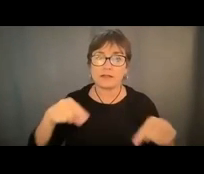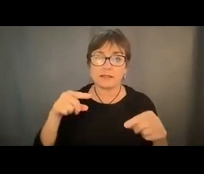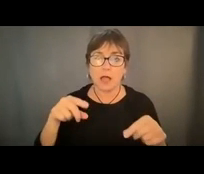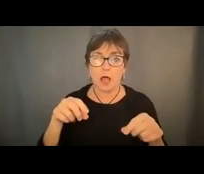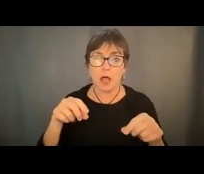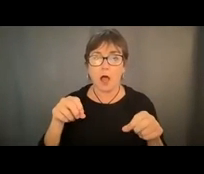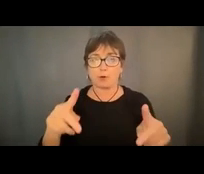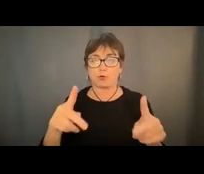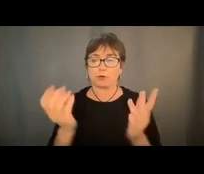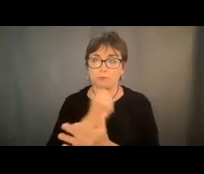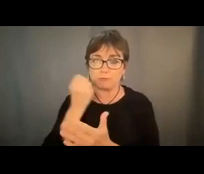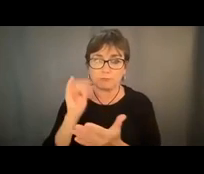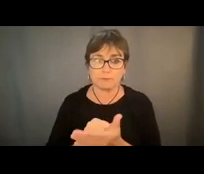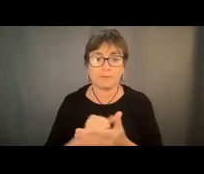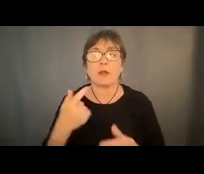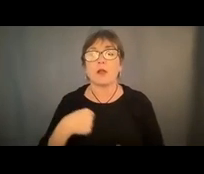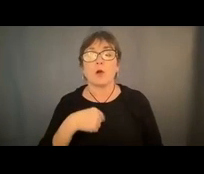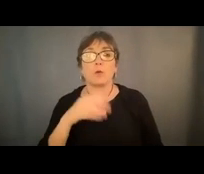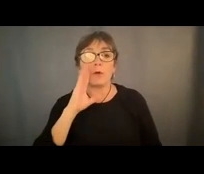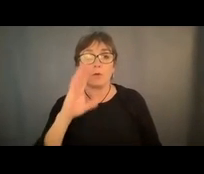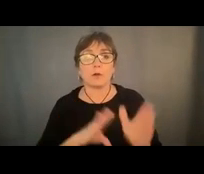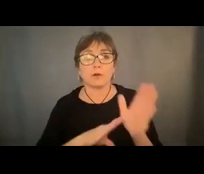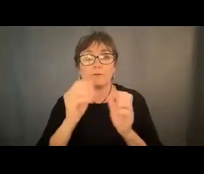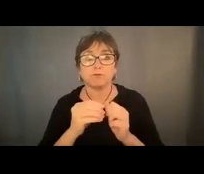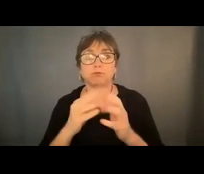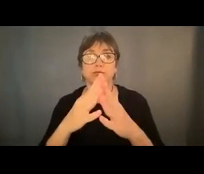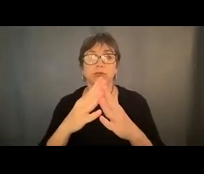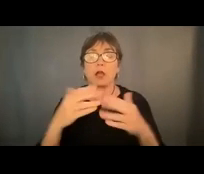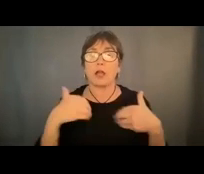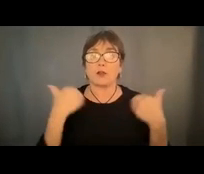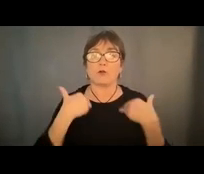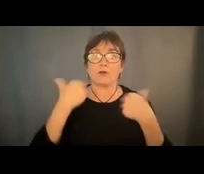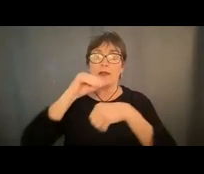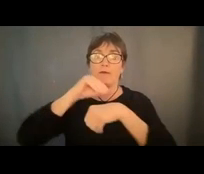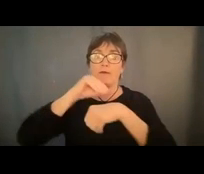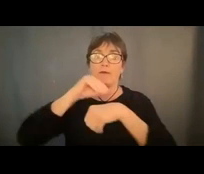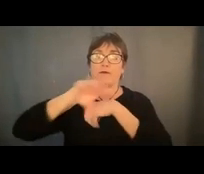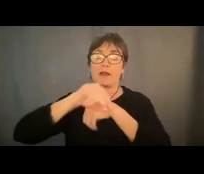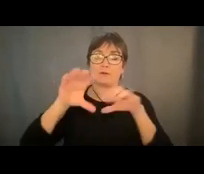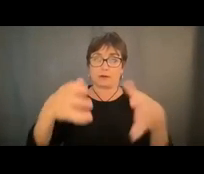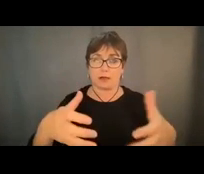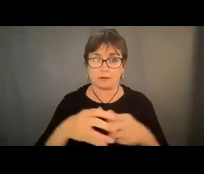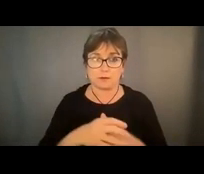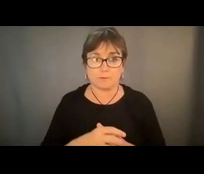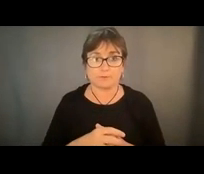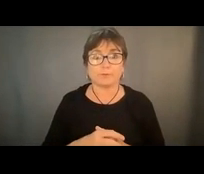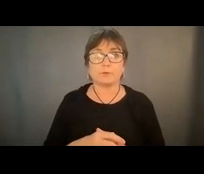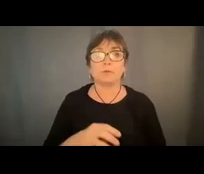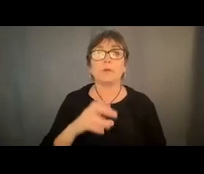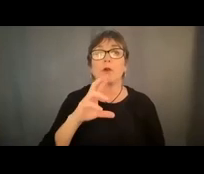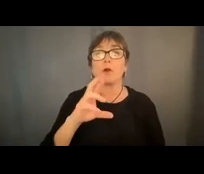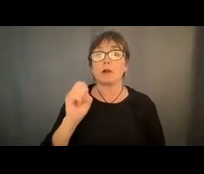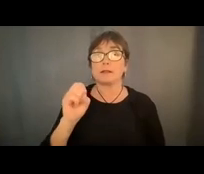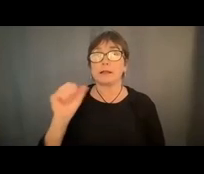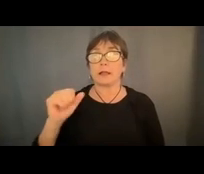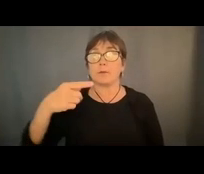are going to be developing a youth advisory council with the support of each of the RSA